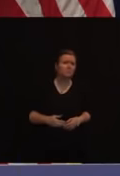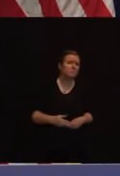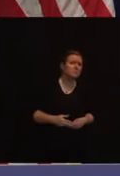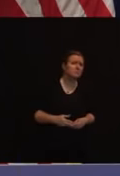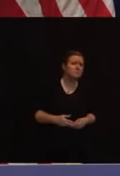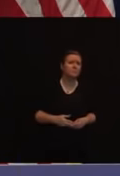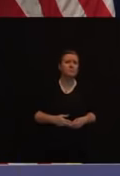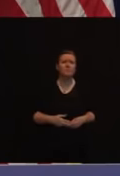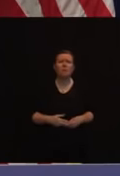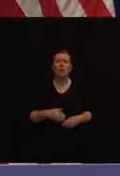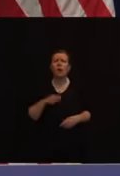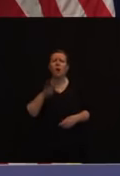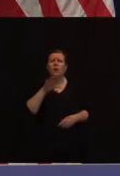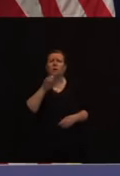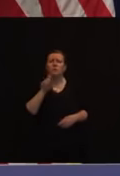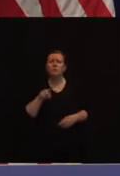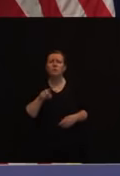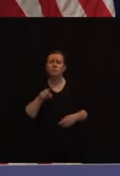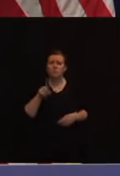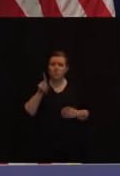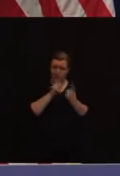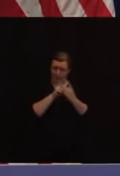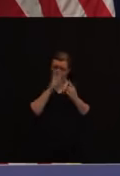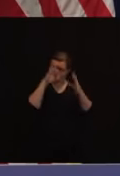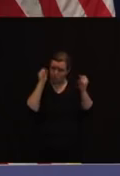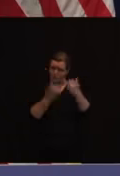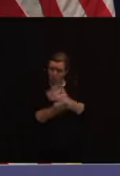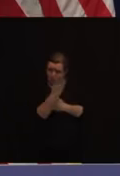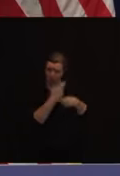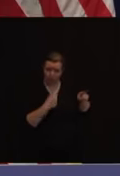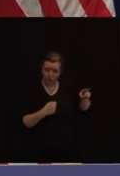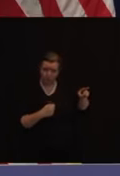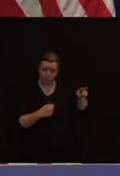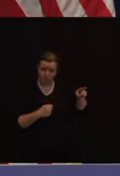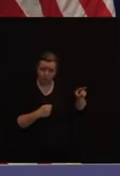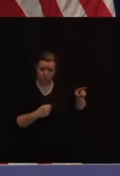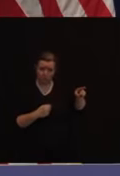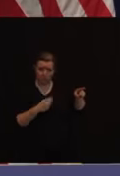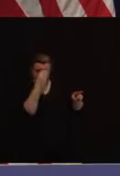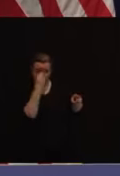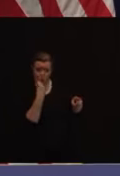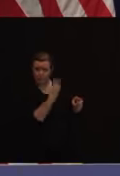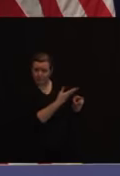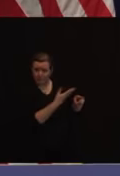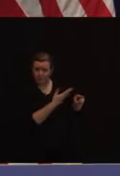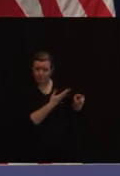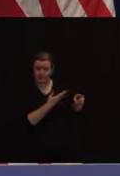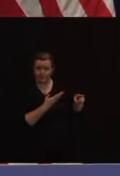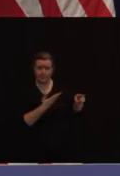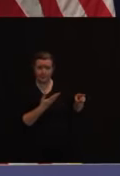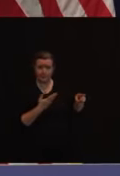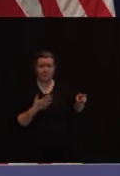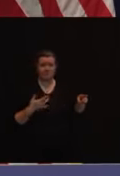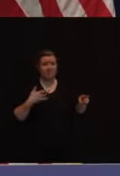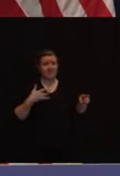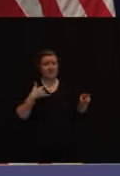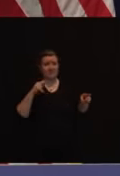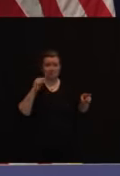Governor, when you met with the president, you said the hit to New Jersey from COVID-19 may be $20 to $30 billion. How did